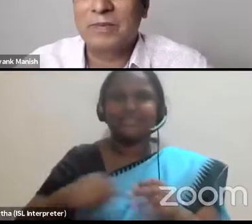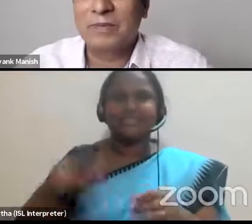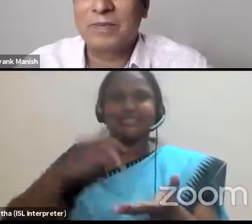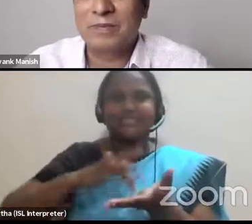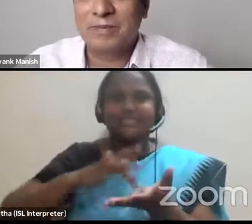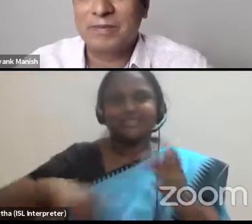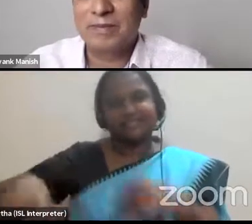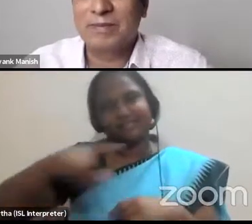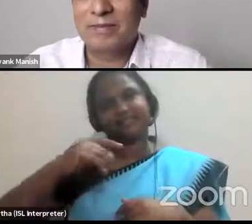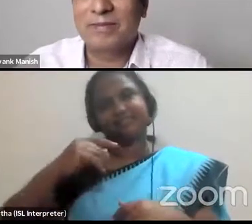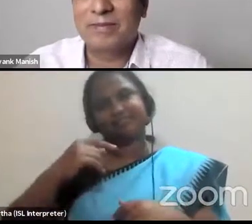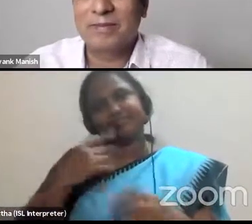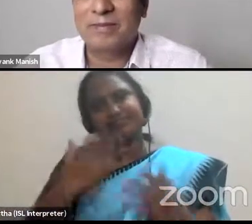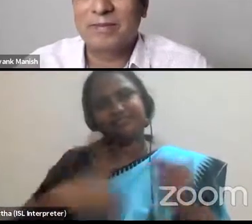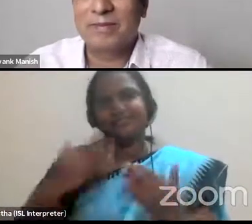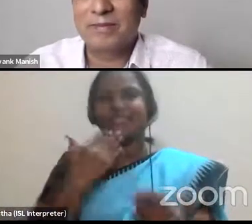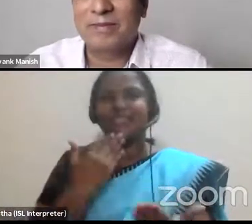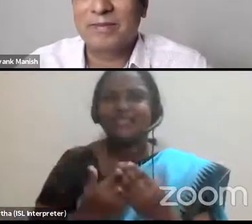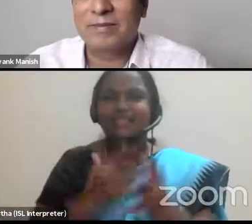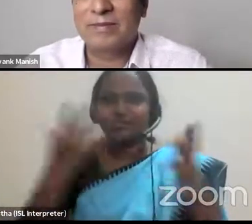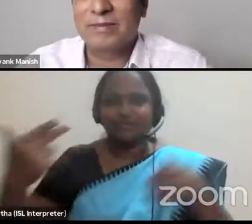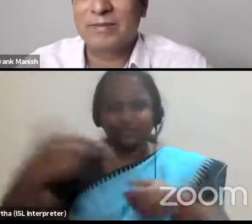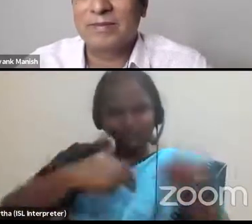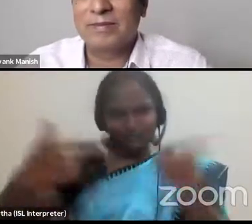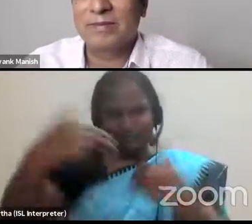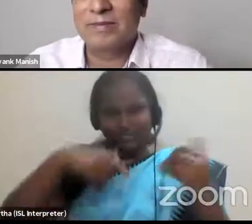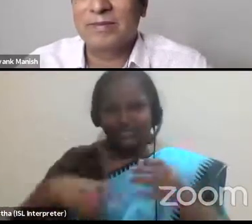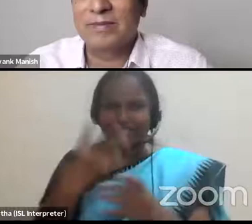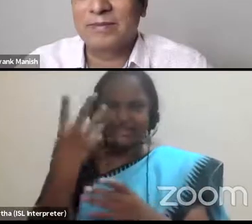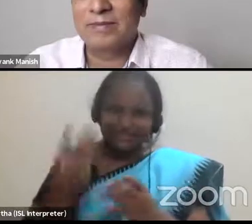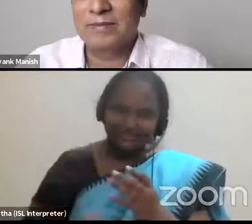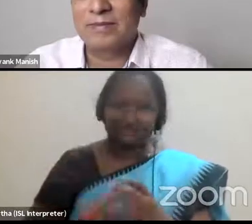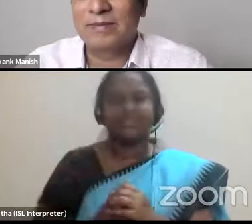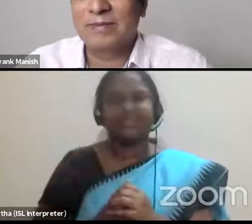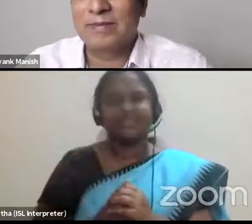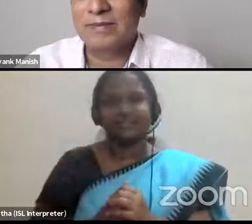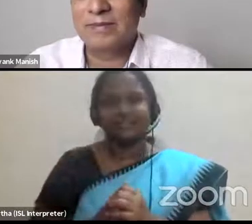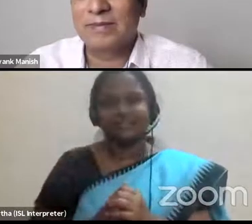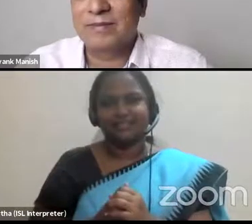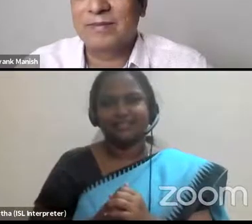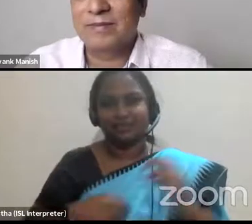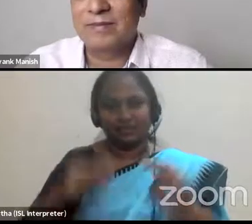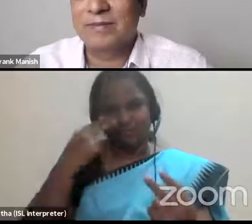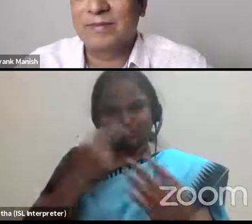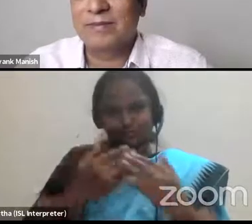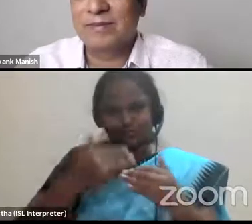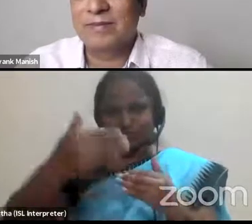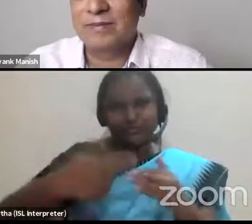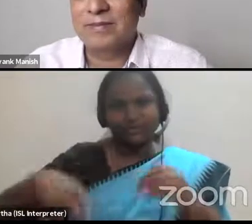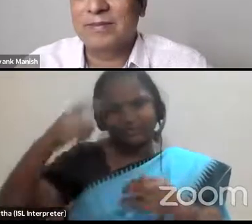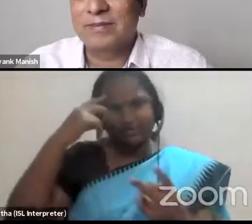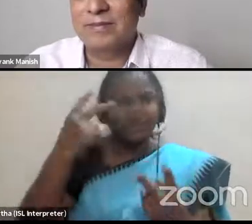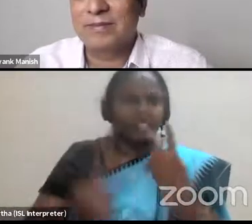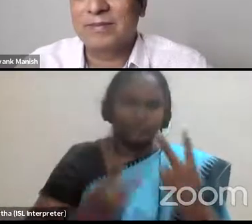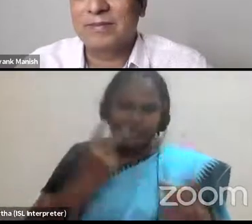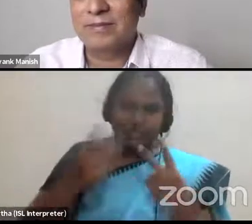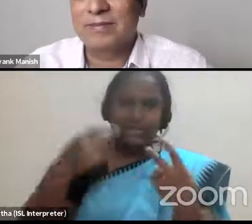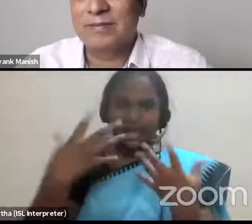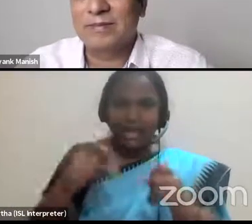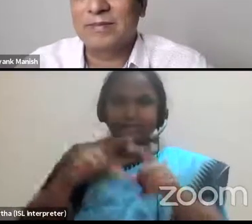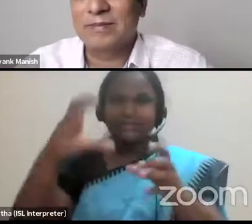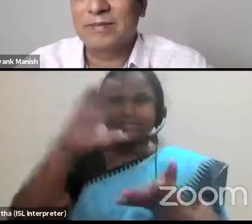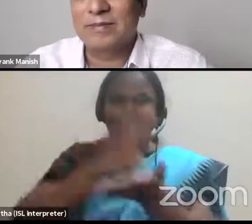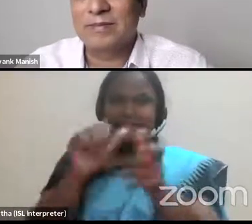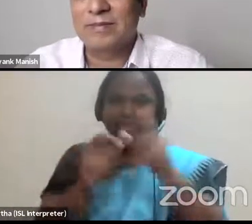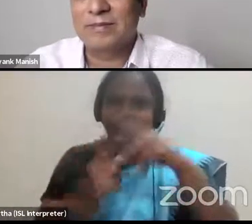space as well. So, thank you all for joining us this evening. And we look forward to you visiting us. In the chat window